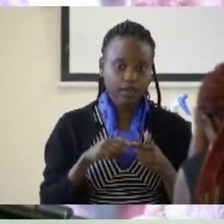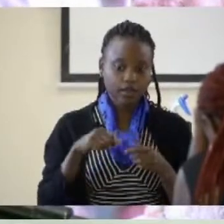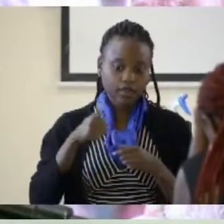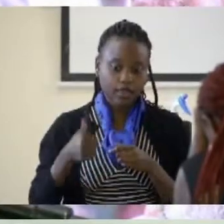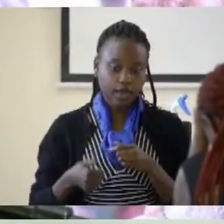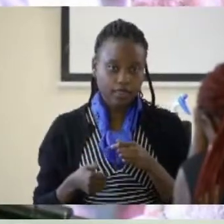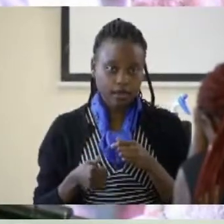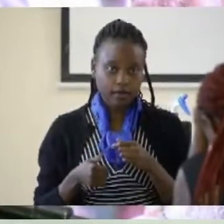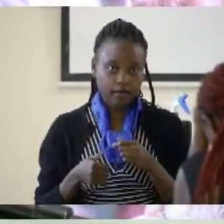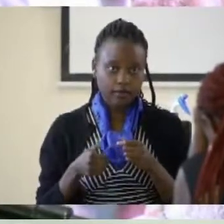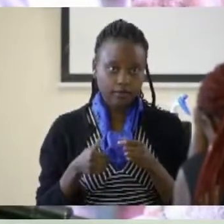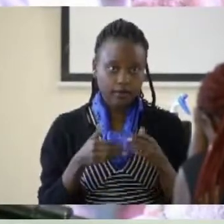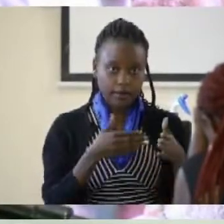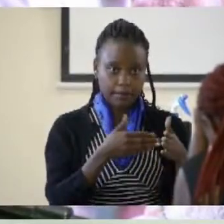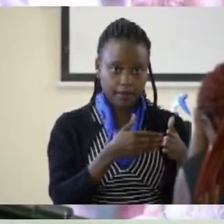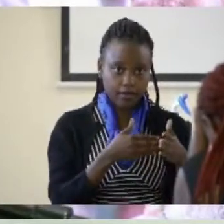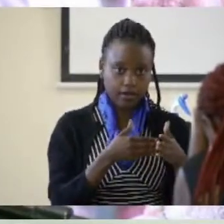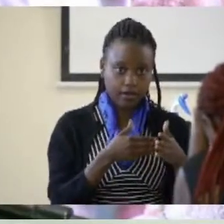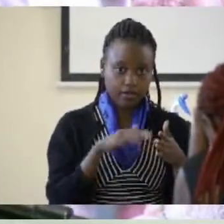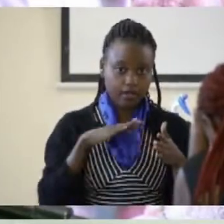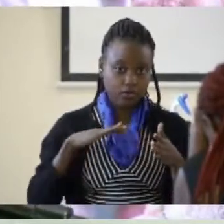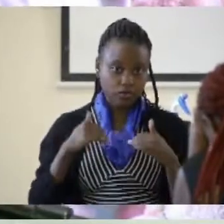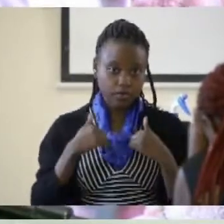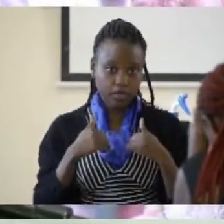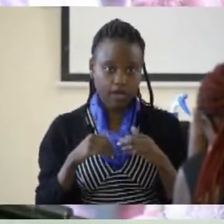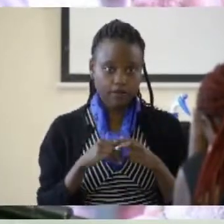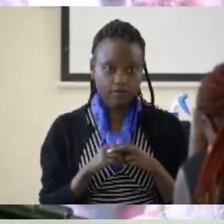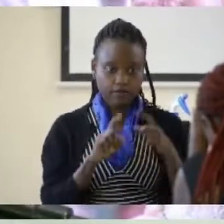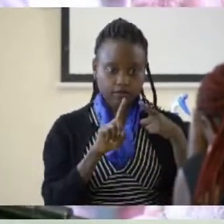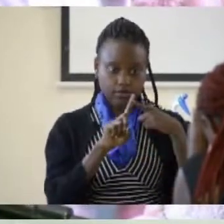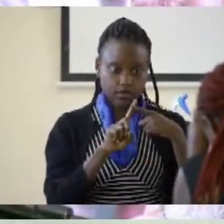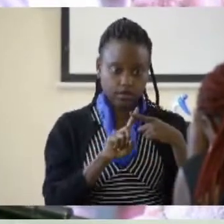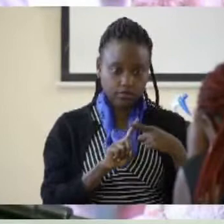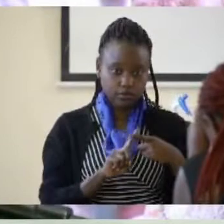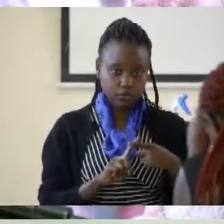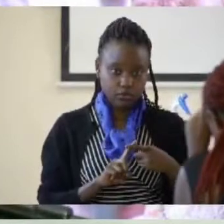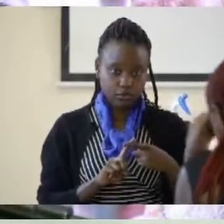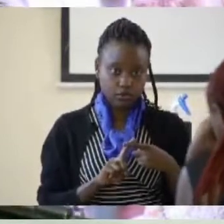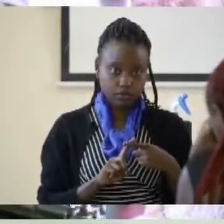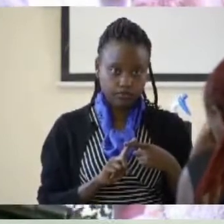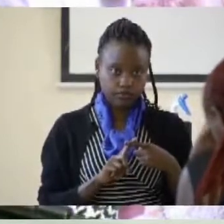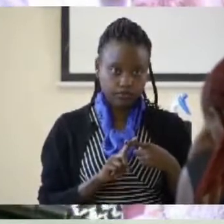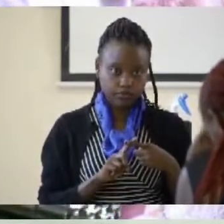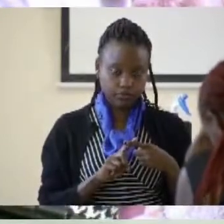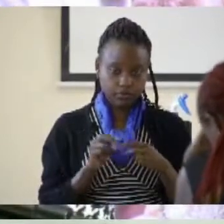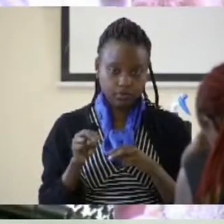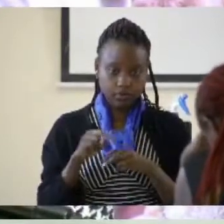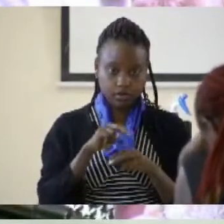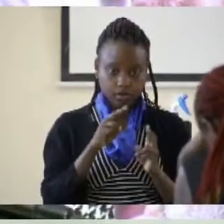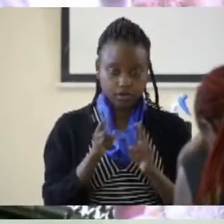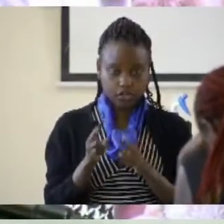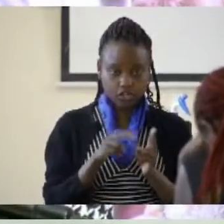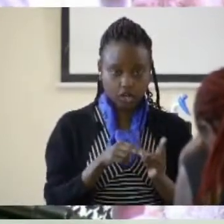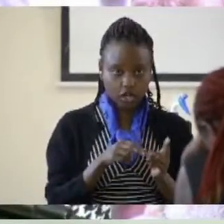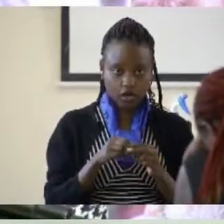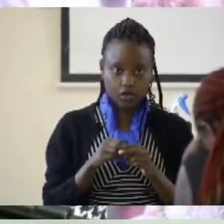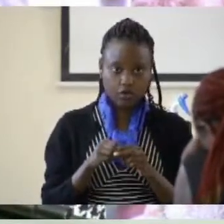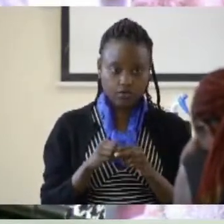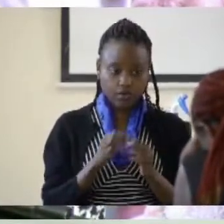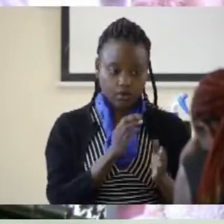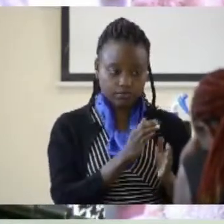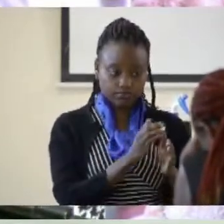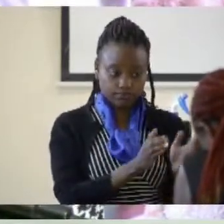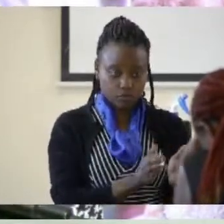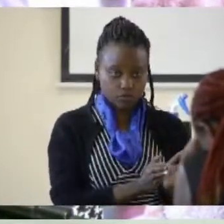that especially women grapple with is the plural nature of our communities. Women negotiate around relationships